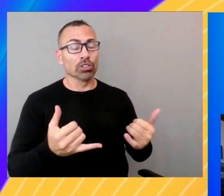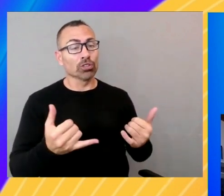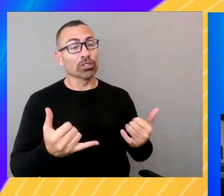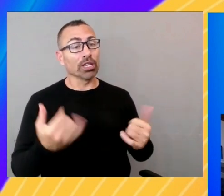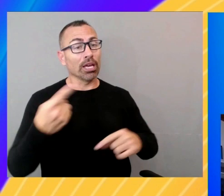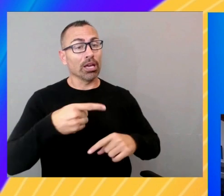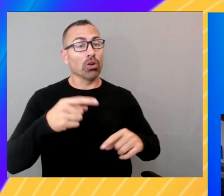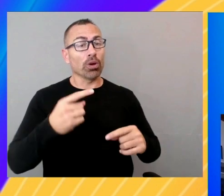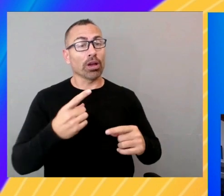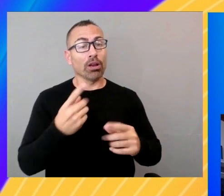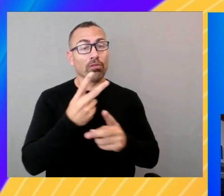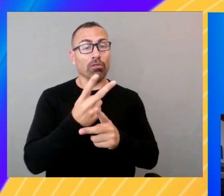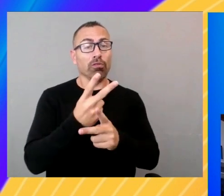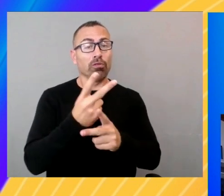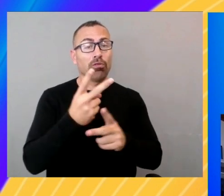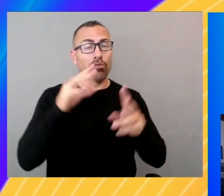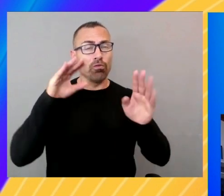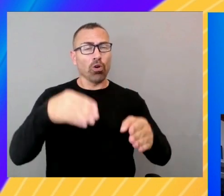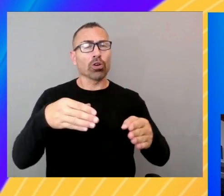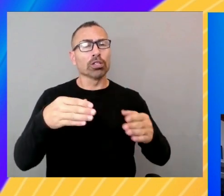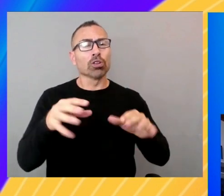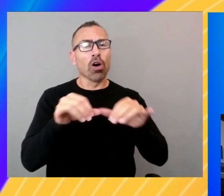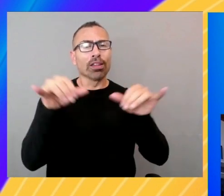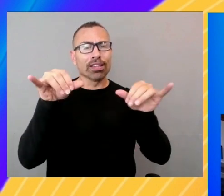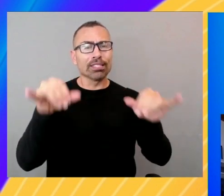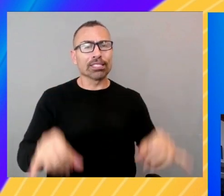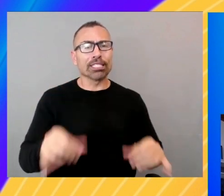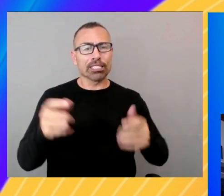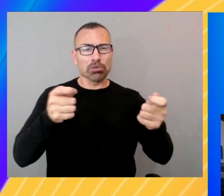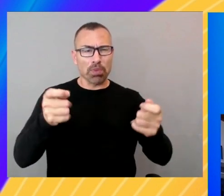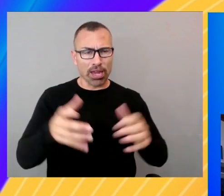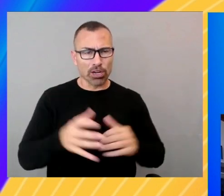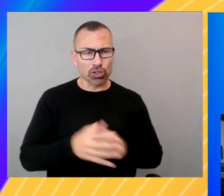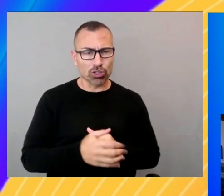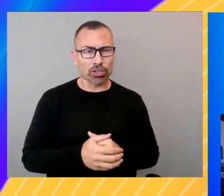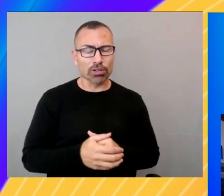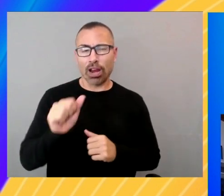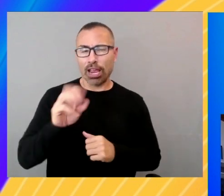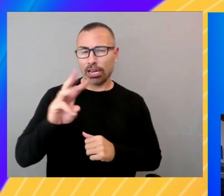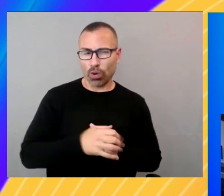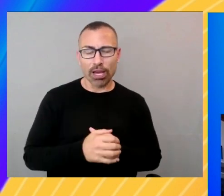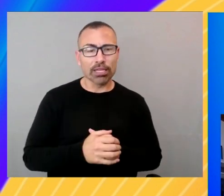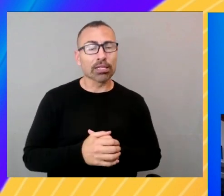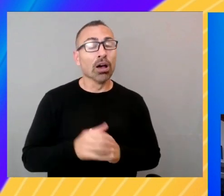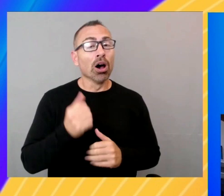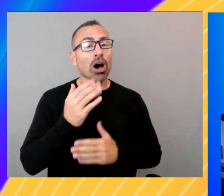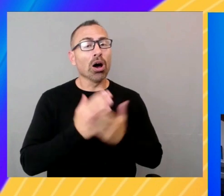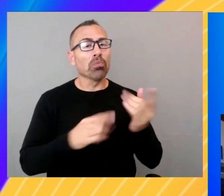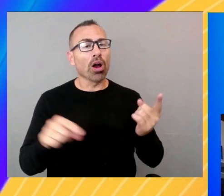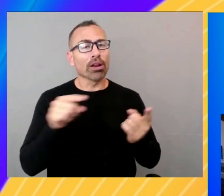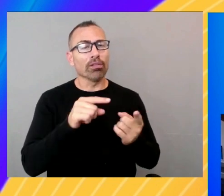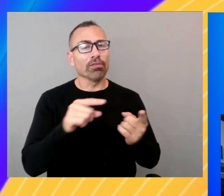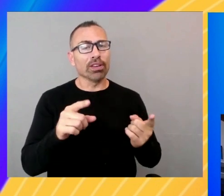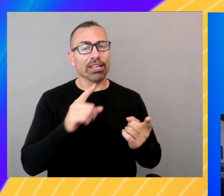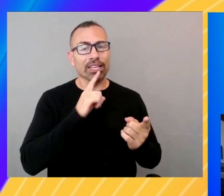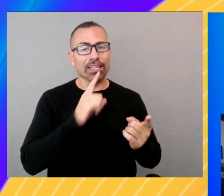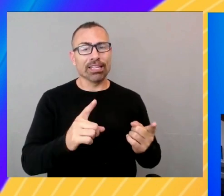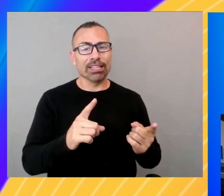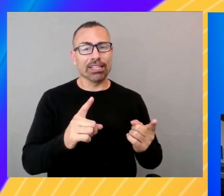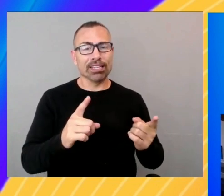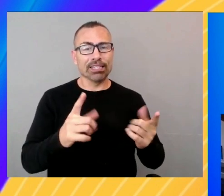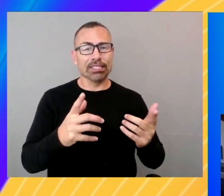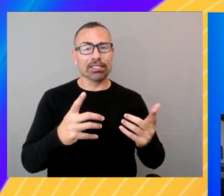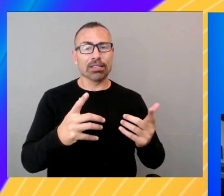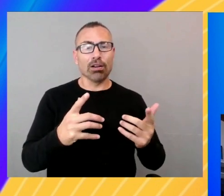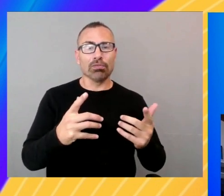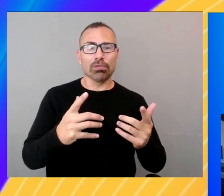Manager. So AWS Systems Manager, a portion of it that's focused on the remote management side is built on top of the Systems Manager agent or